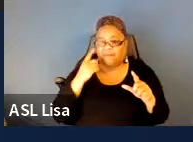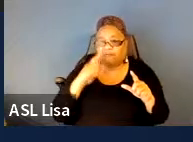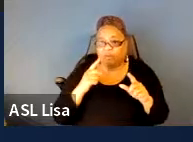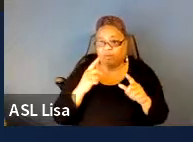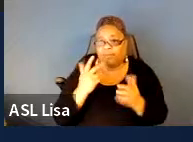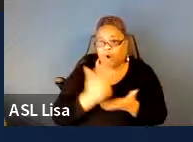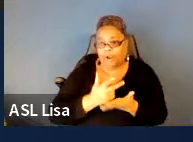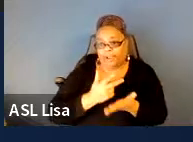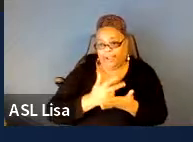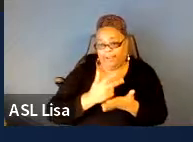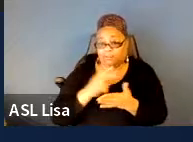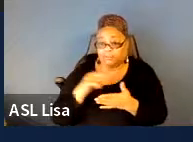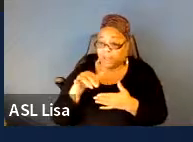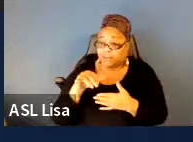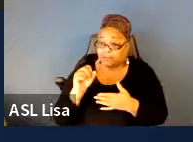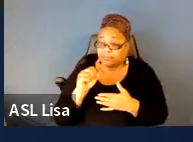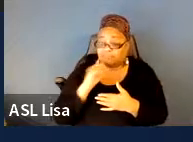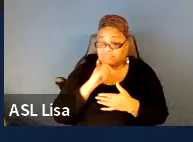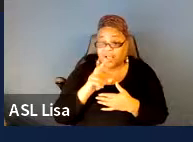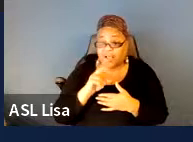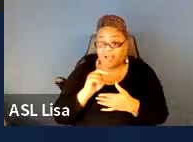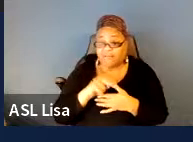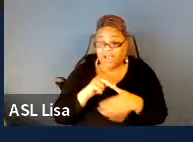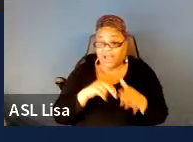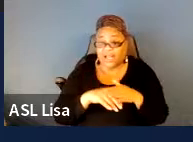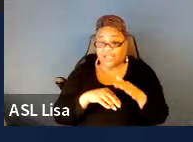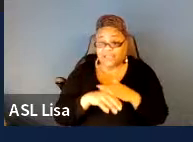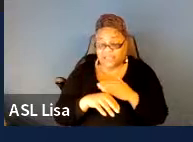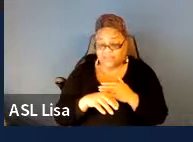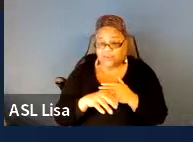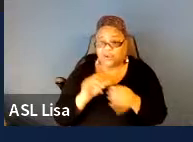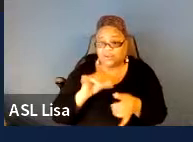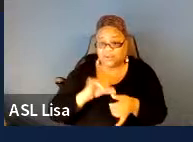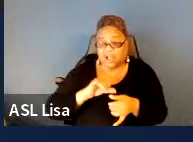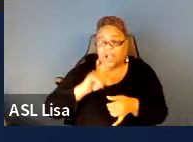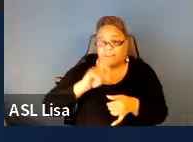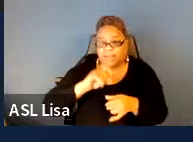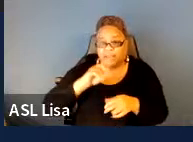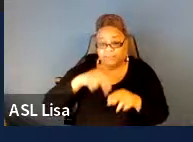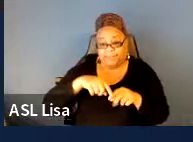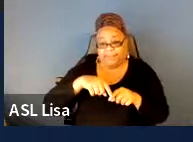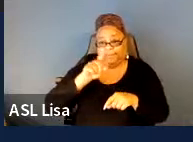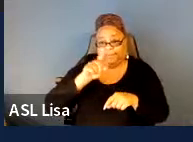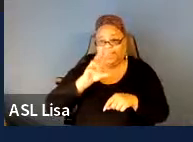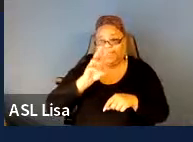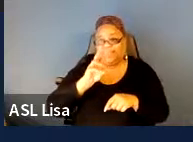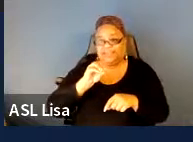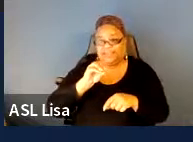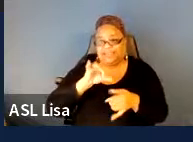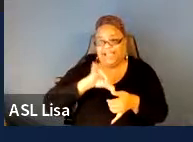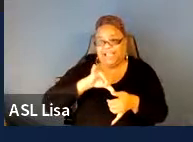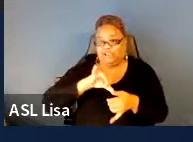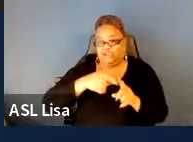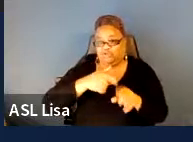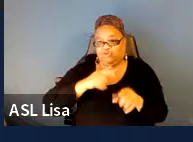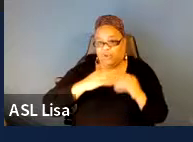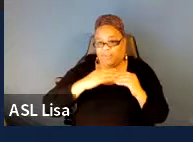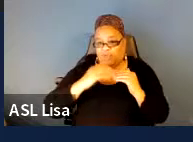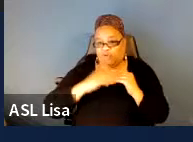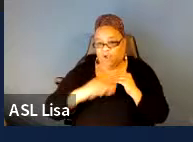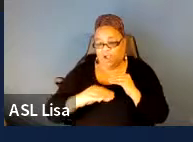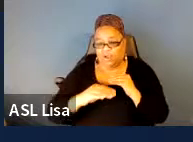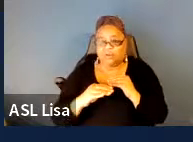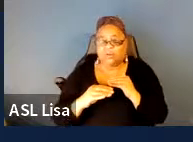signs. Yes, that van accessible sign does need to be at least 60 inches off the floor or ground. Everything, all